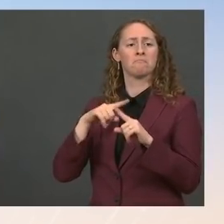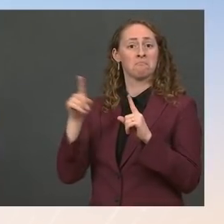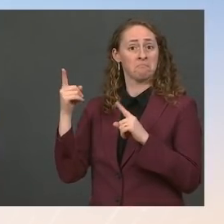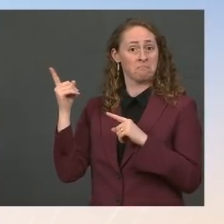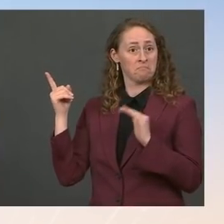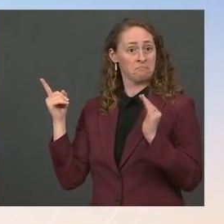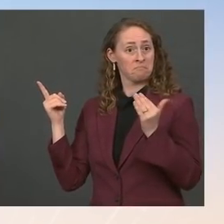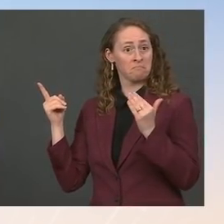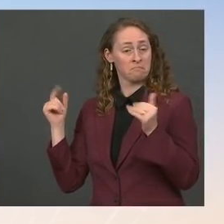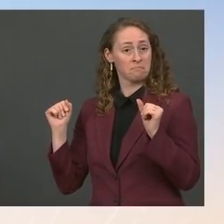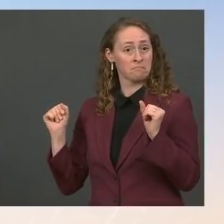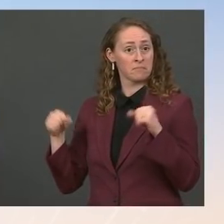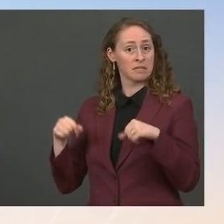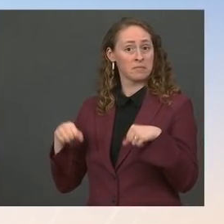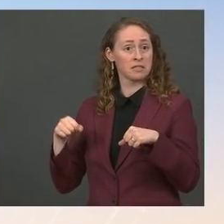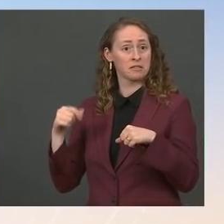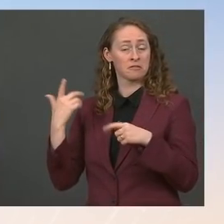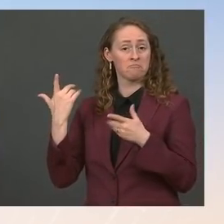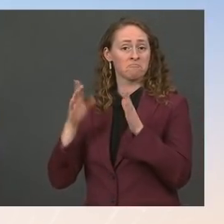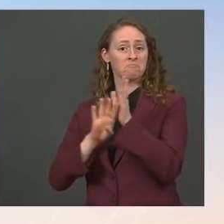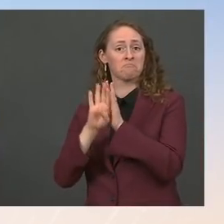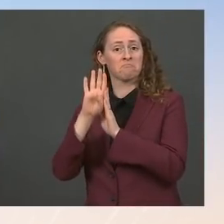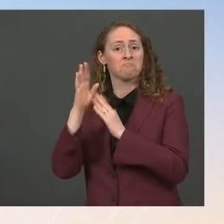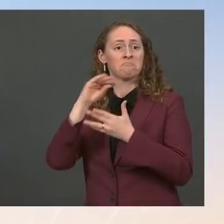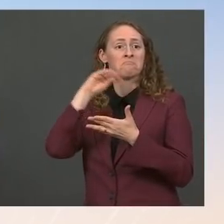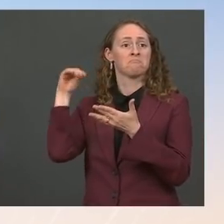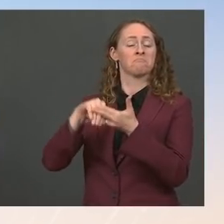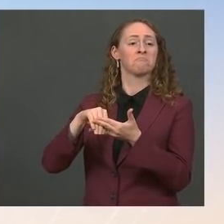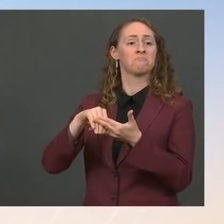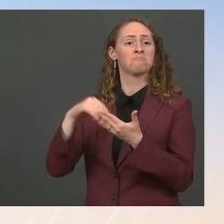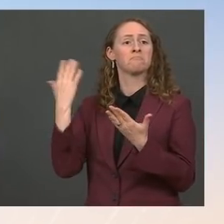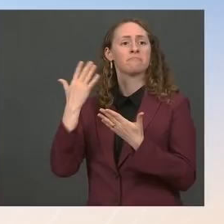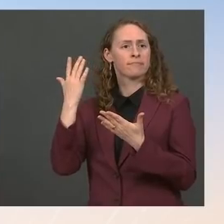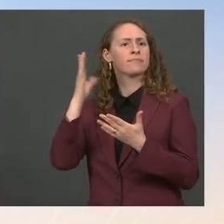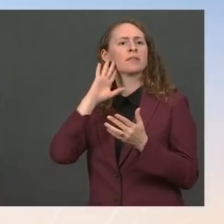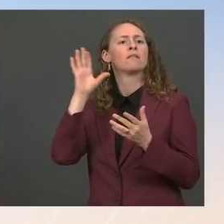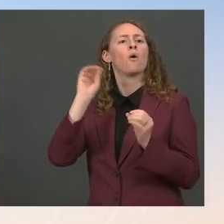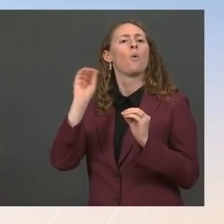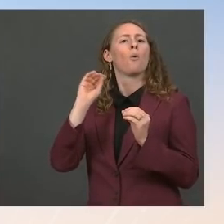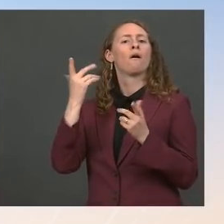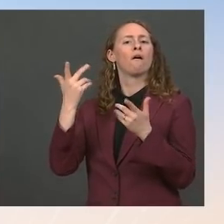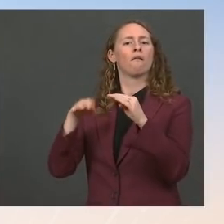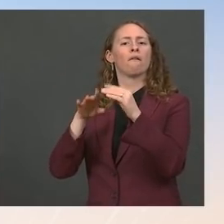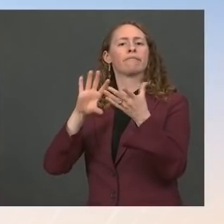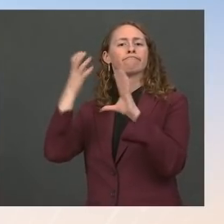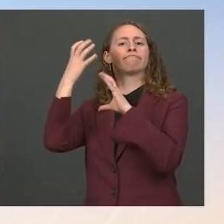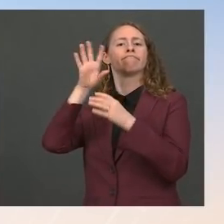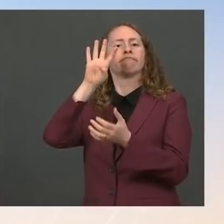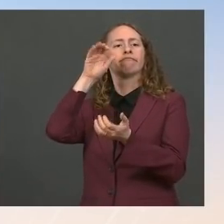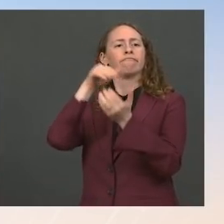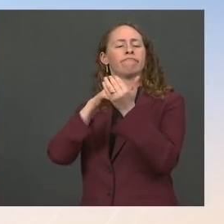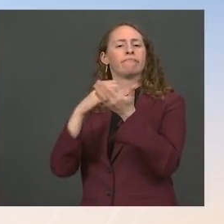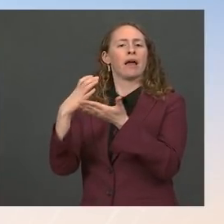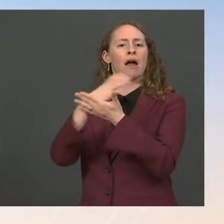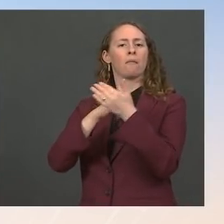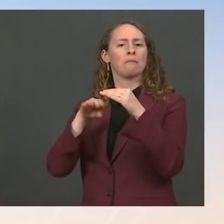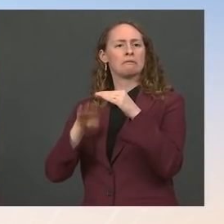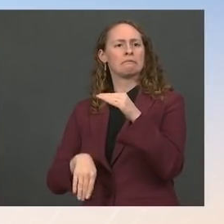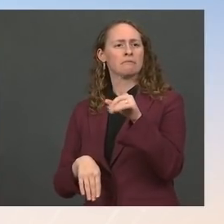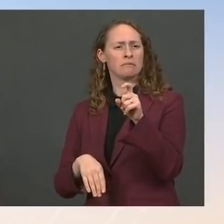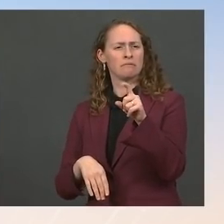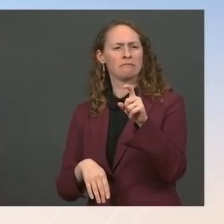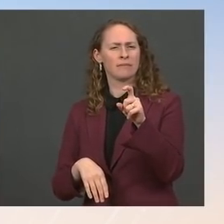tax that would not violate his 400,000 and below no taxes on people who earn 4,000? Yes, I think you and I have had